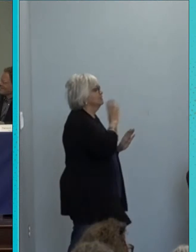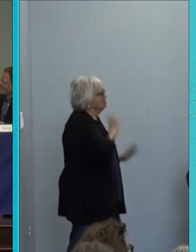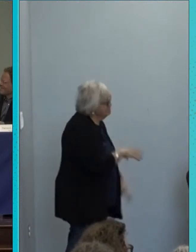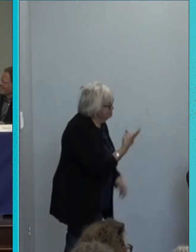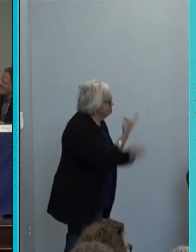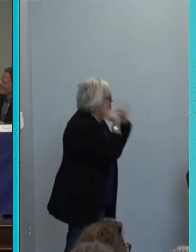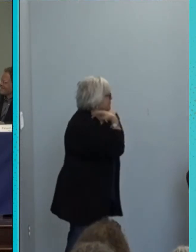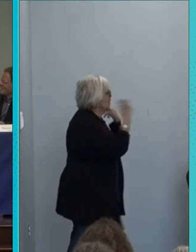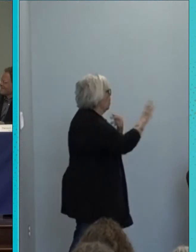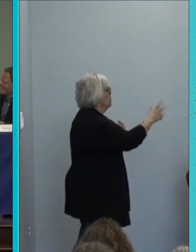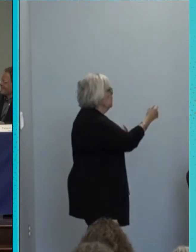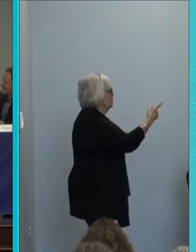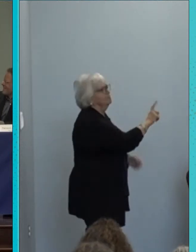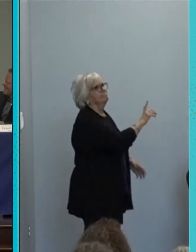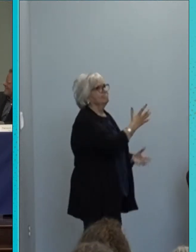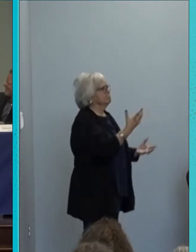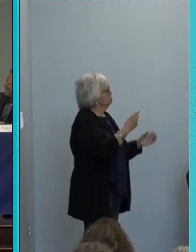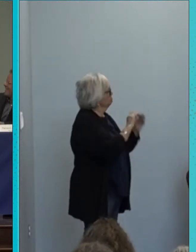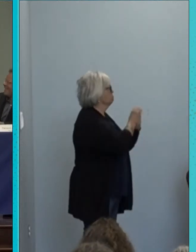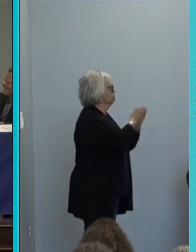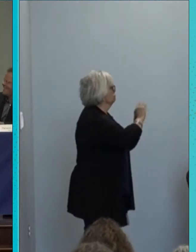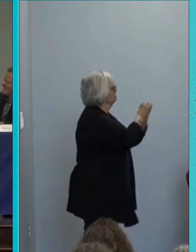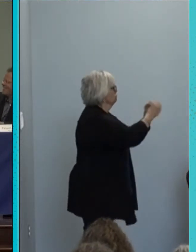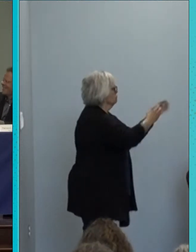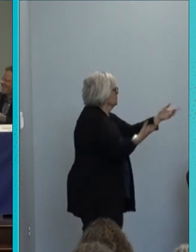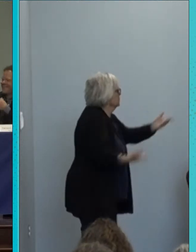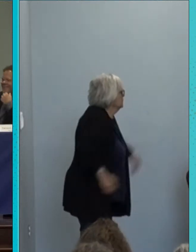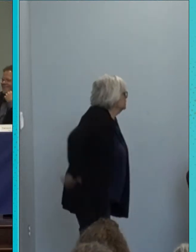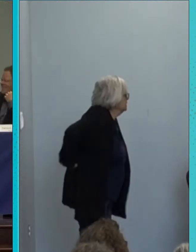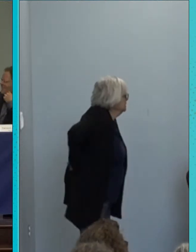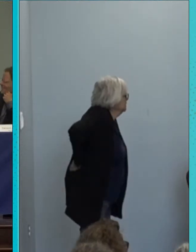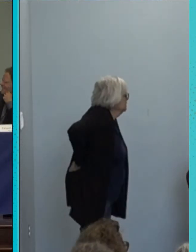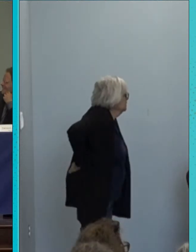coaches? No? Keith says no.